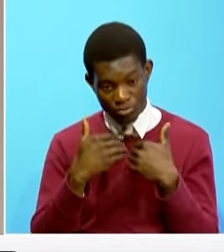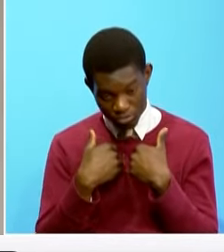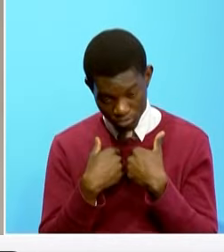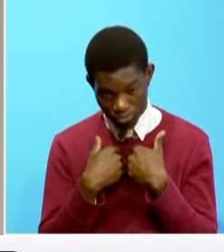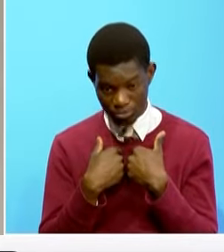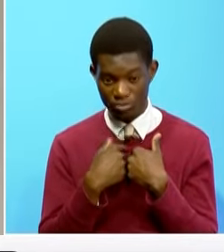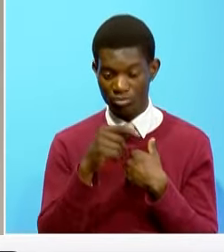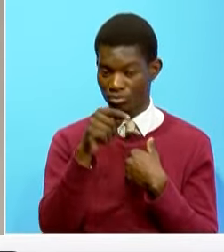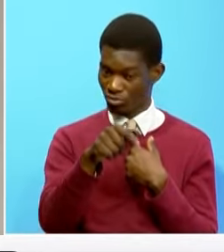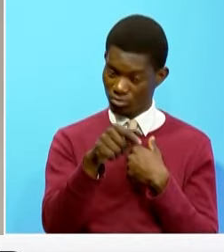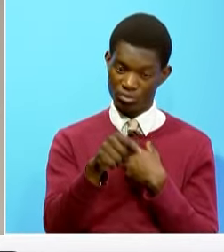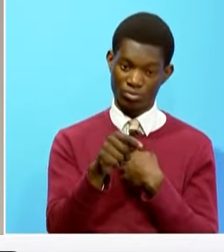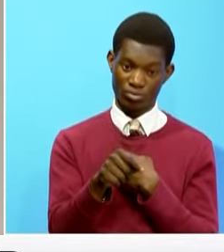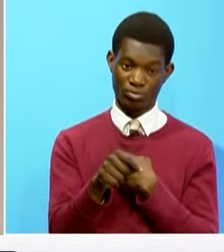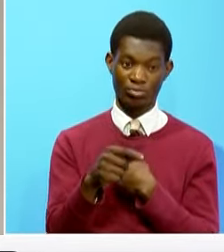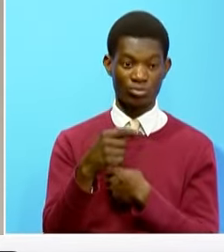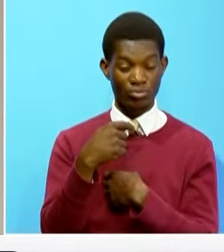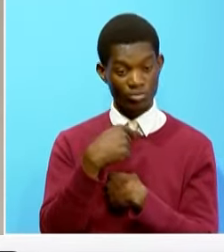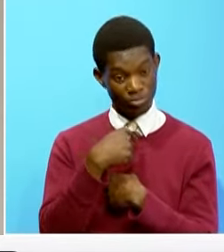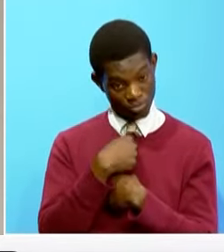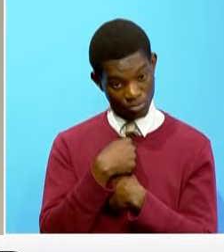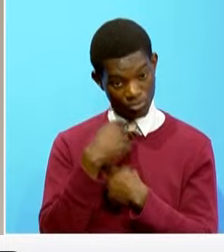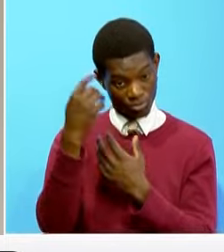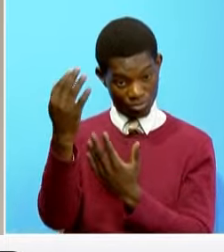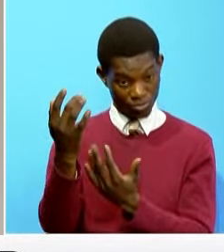It is my wish and pleasure that